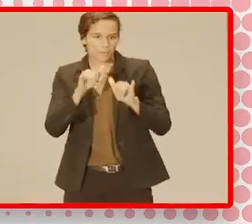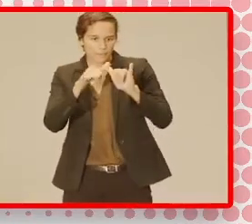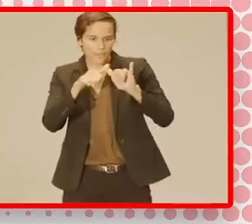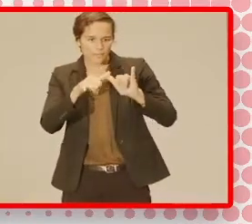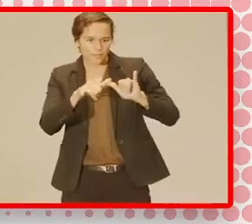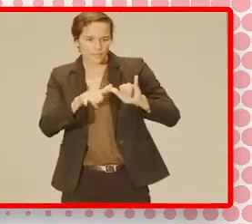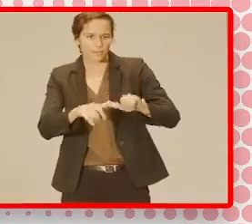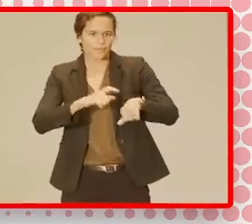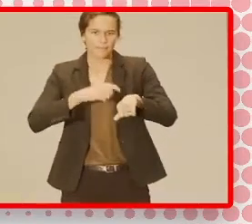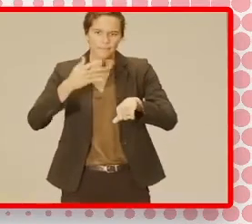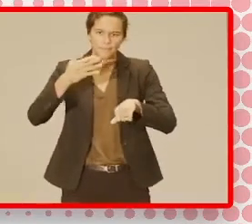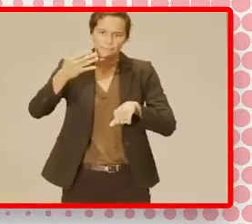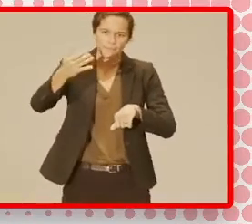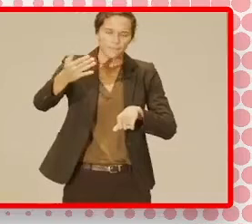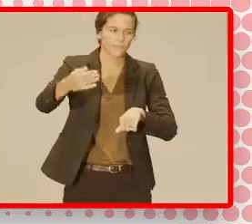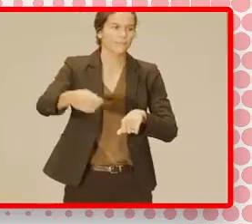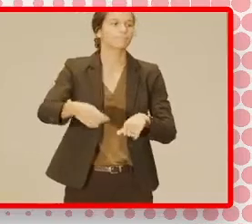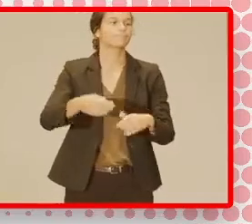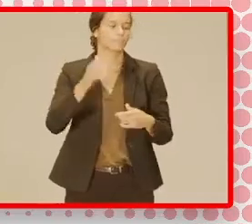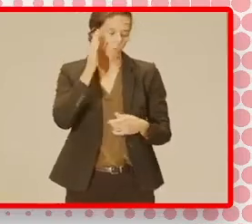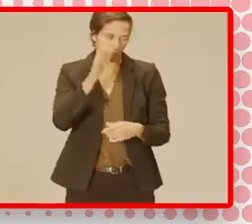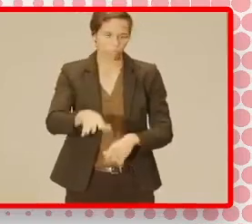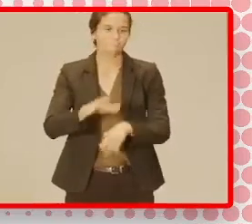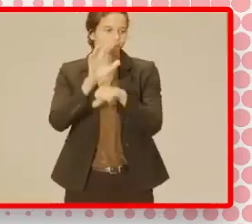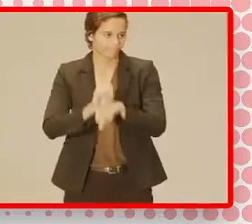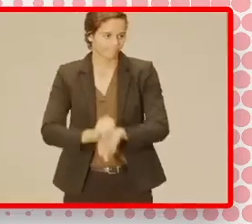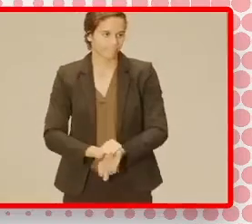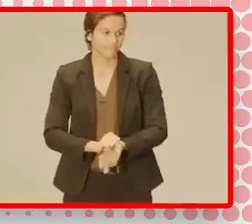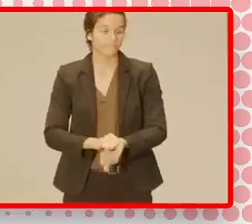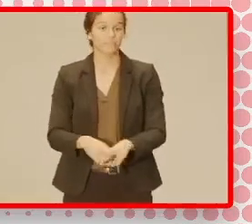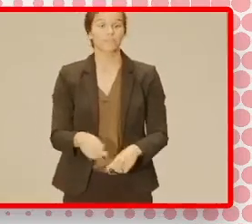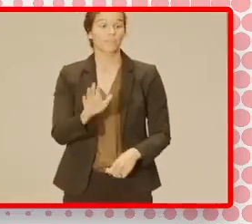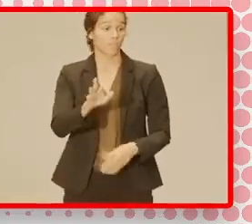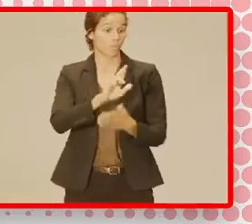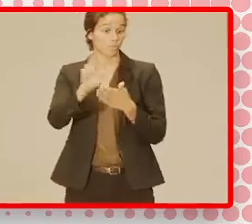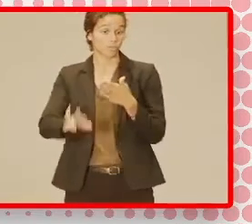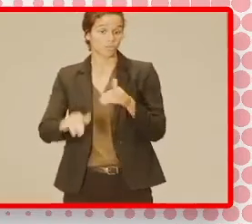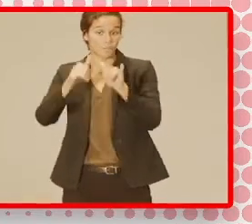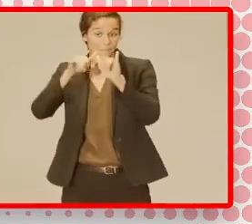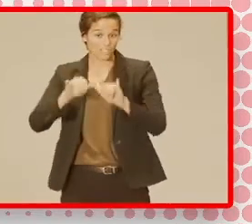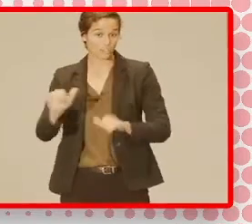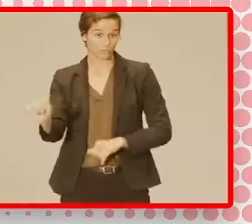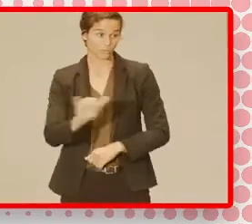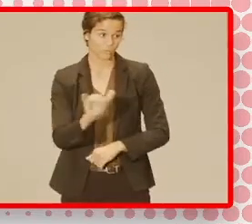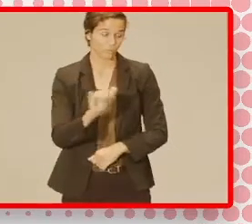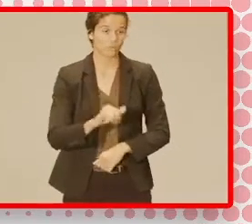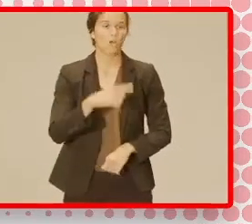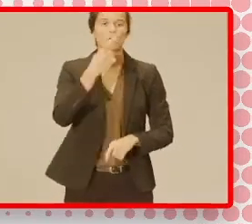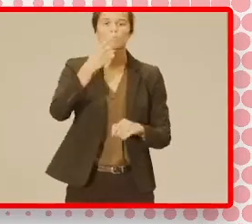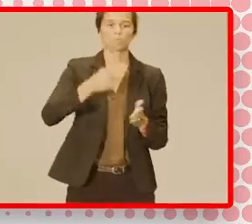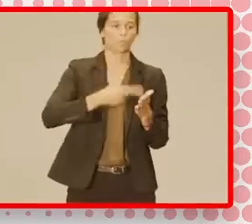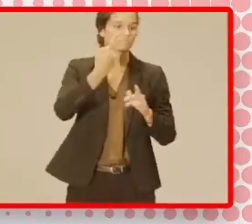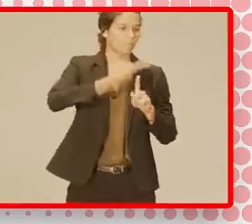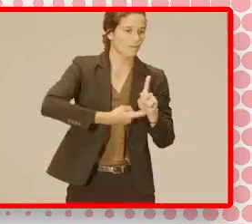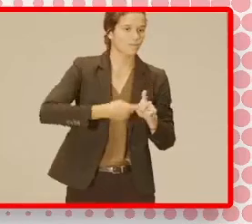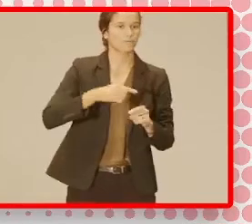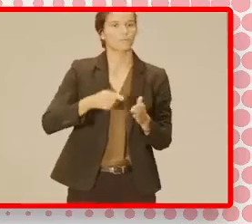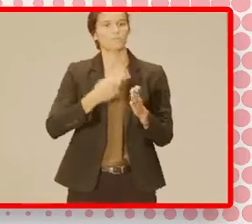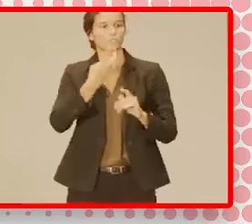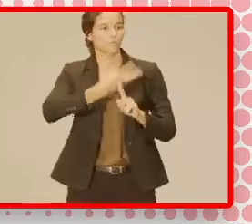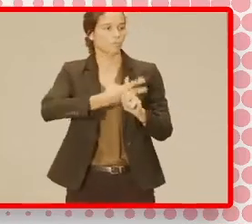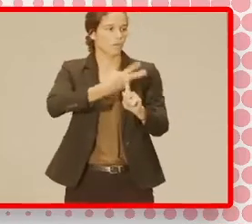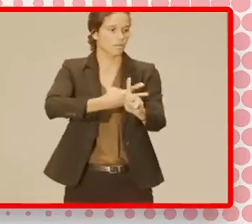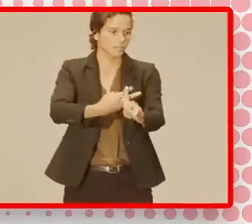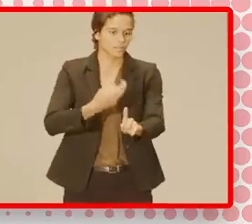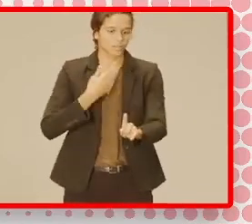to build that habit. And then you measure the results. So once a month or once every couple of months, we measure the results of all the